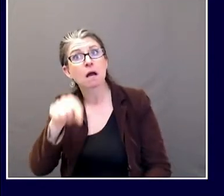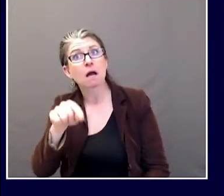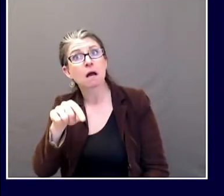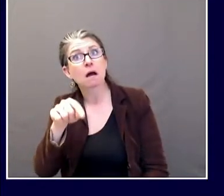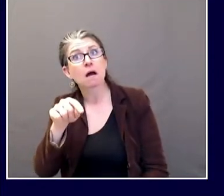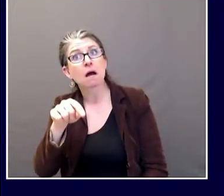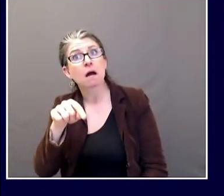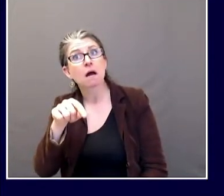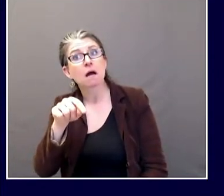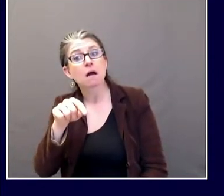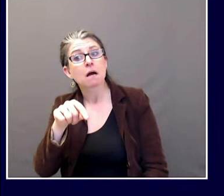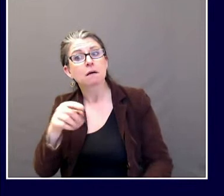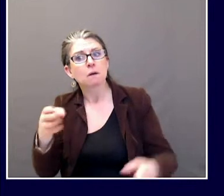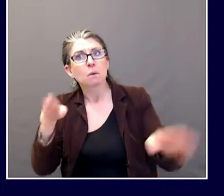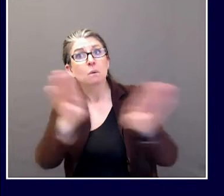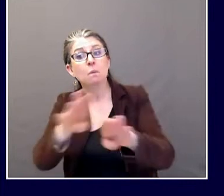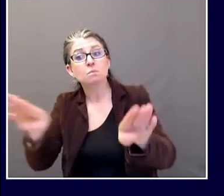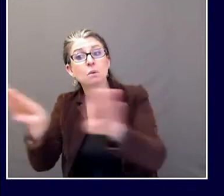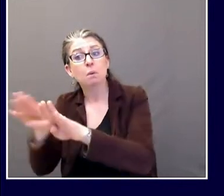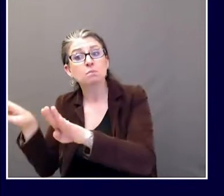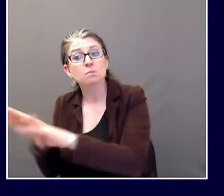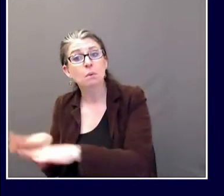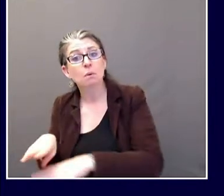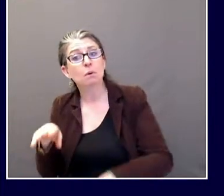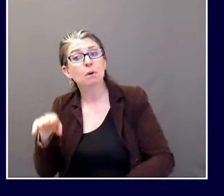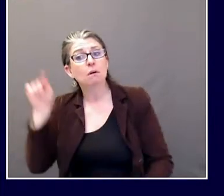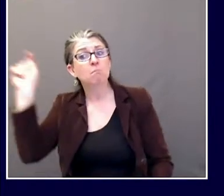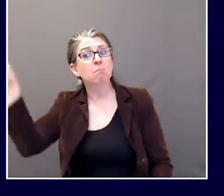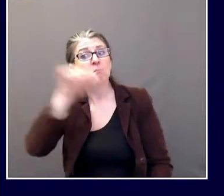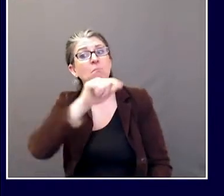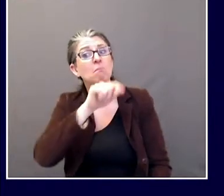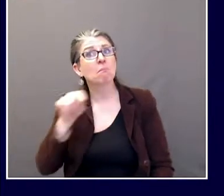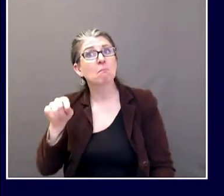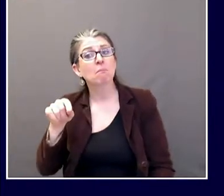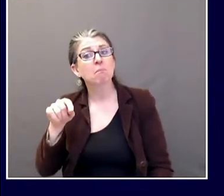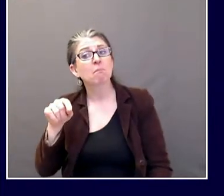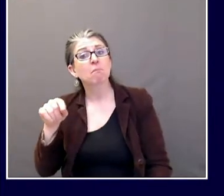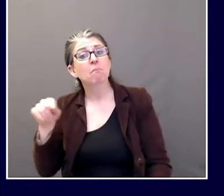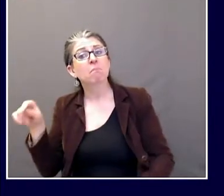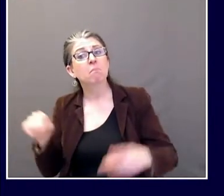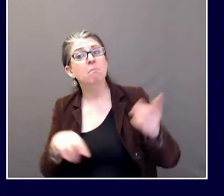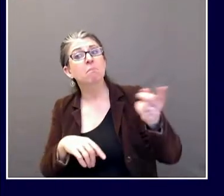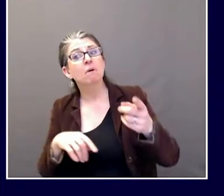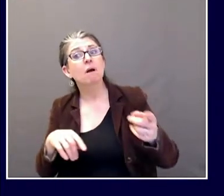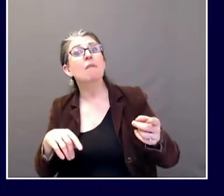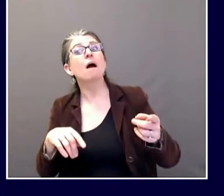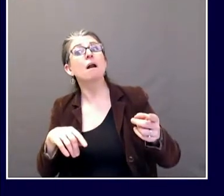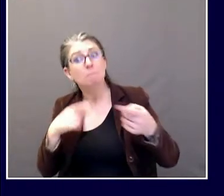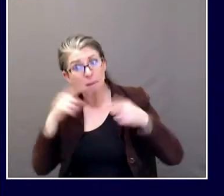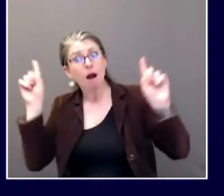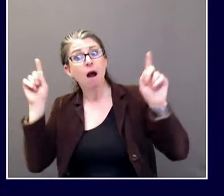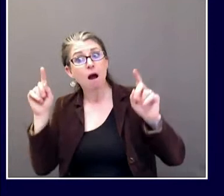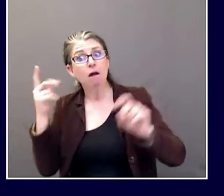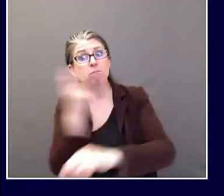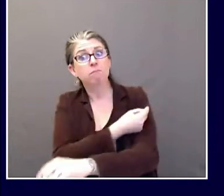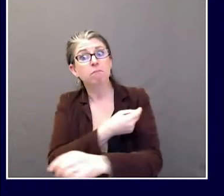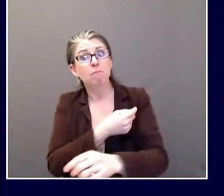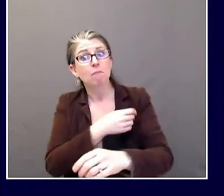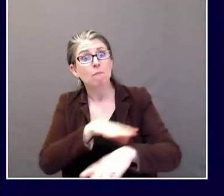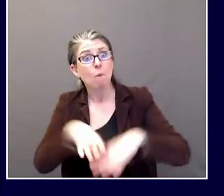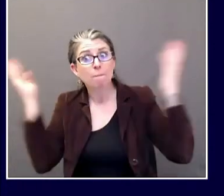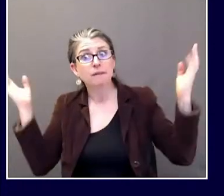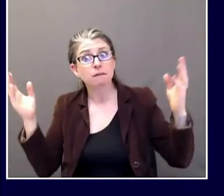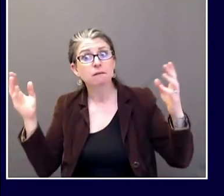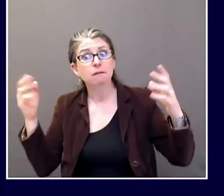rollout sort of comes closer to catching up with the need? I think it's the latter, Patrick. I hear where you're coming from, which is that if sites have taken